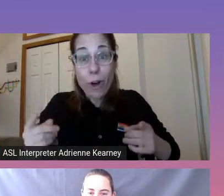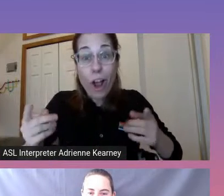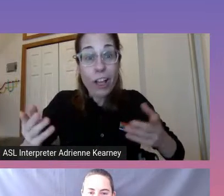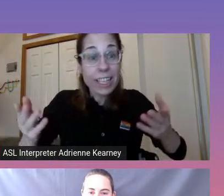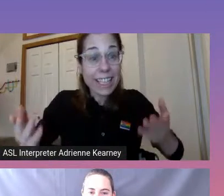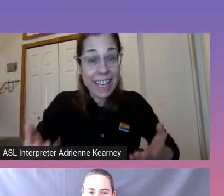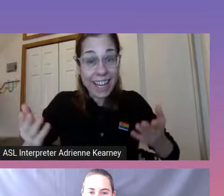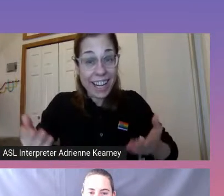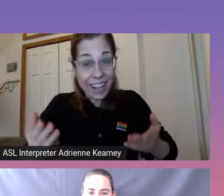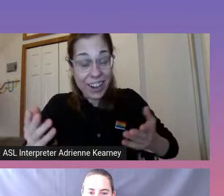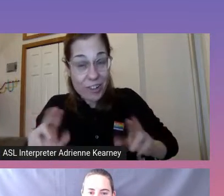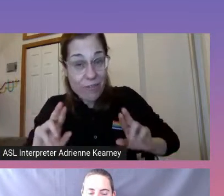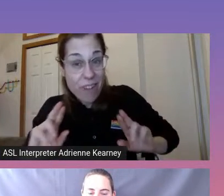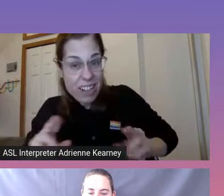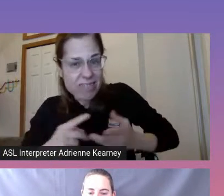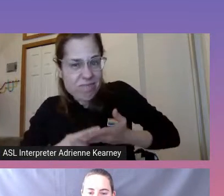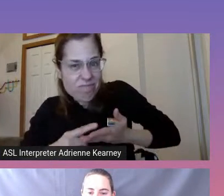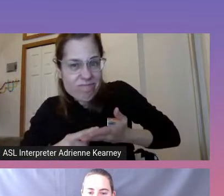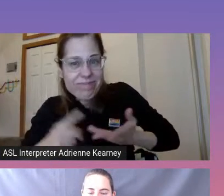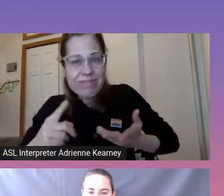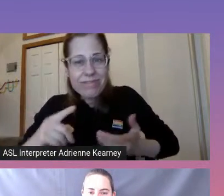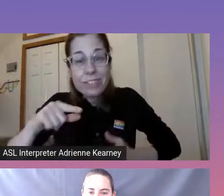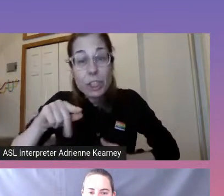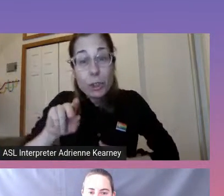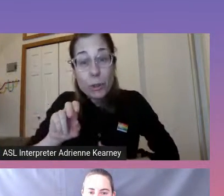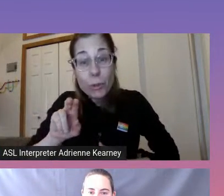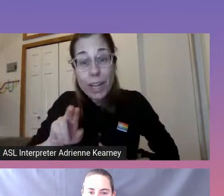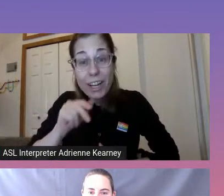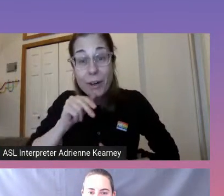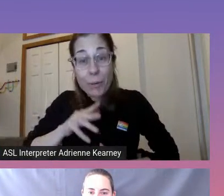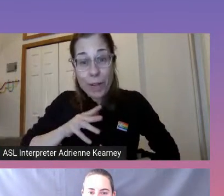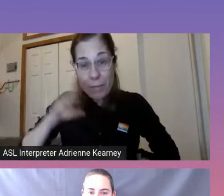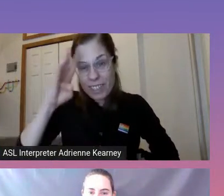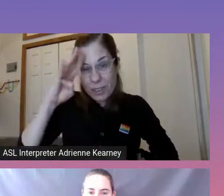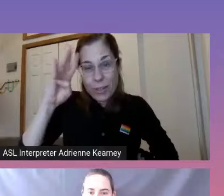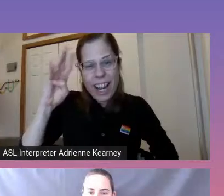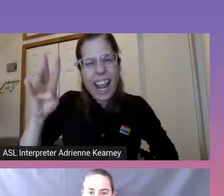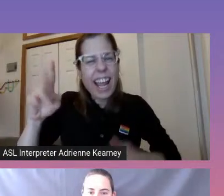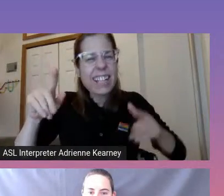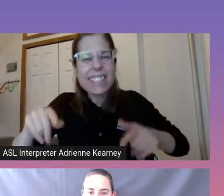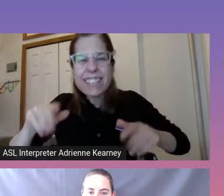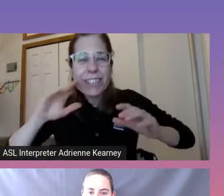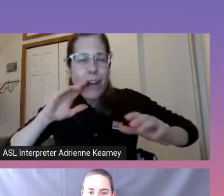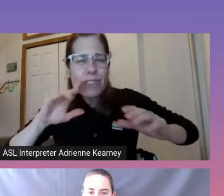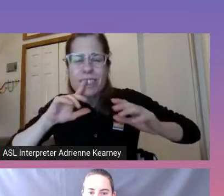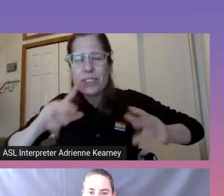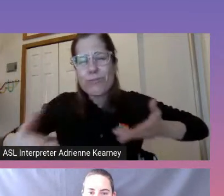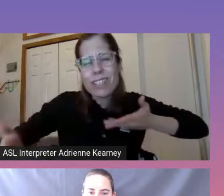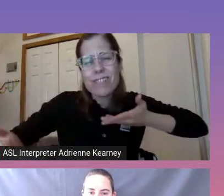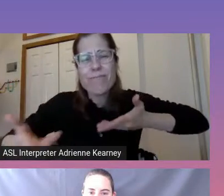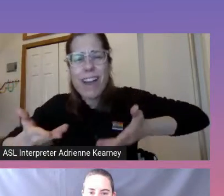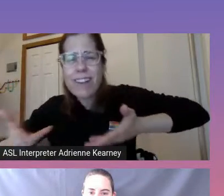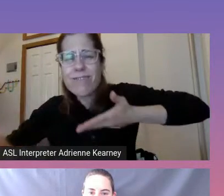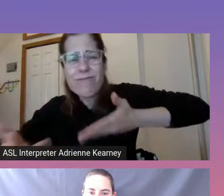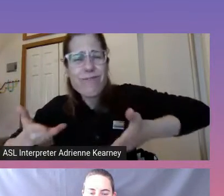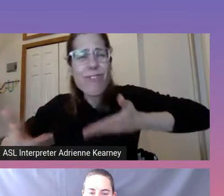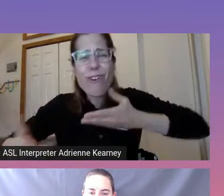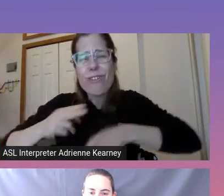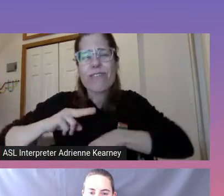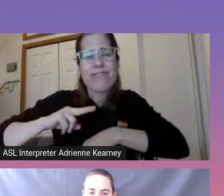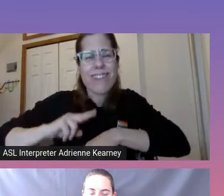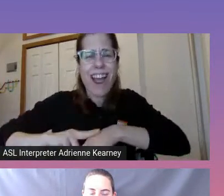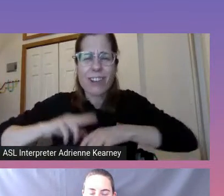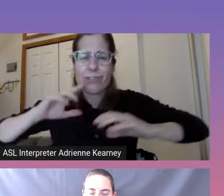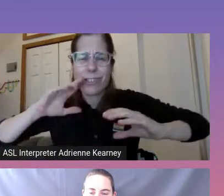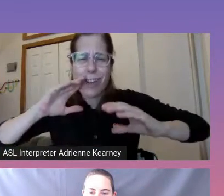talking about queer women create, we're going to keep this very fluid and very organic. I want this to be like an actual conversation